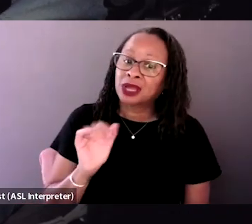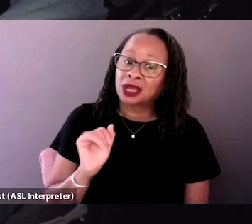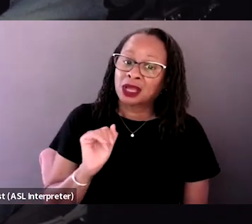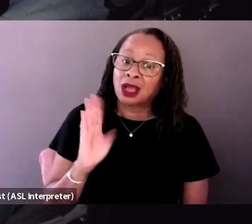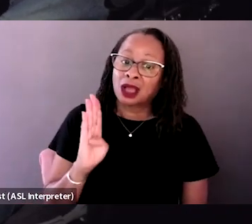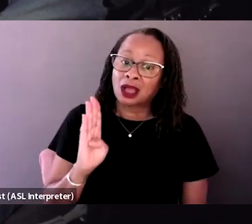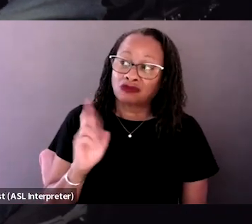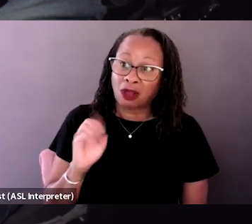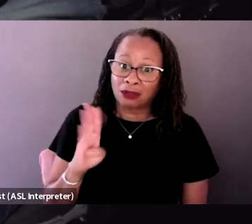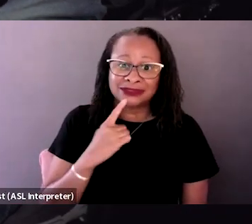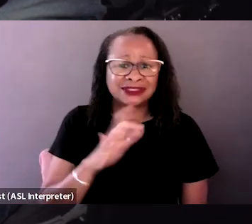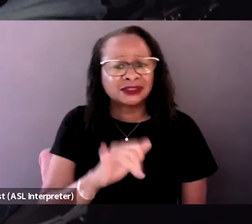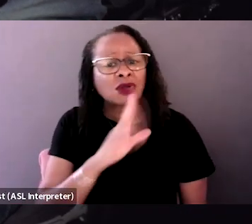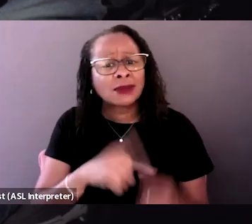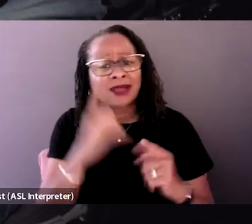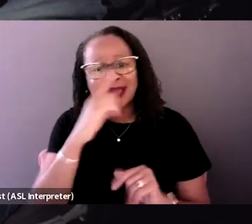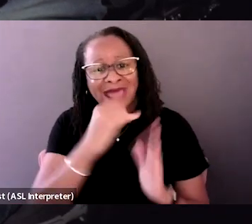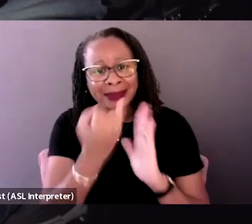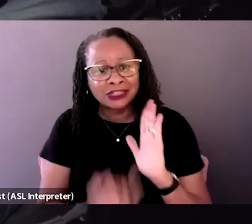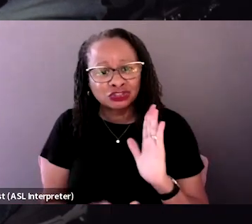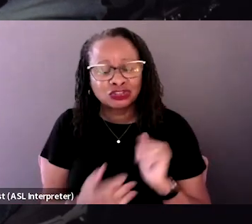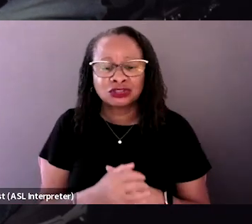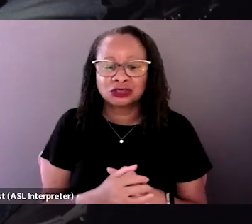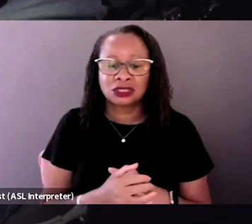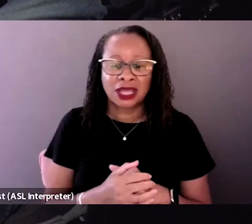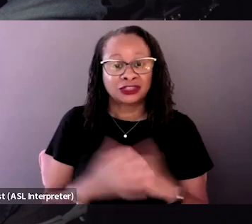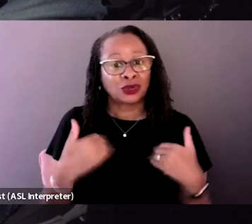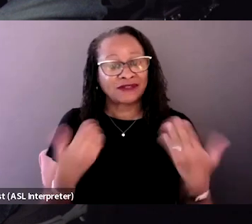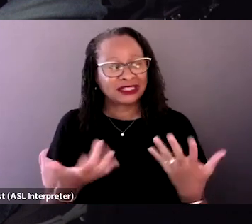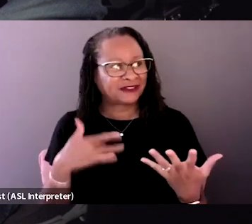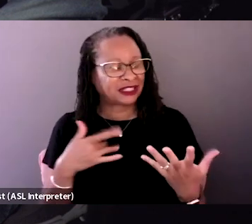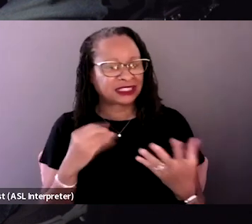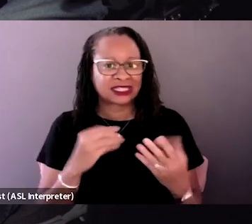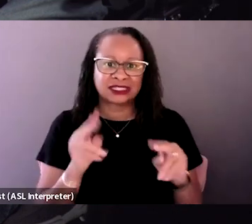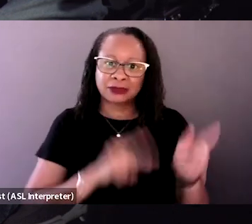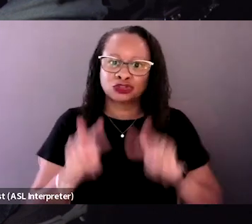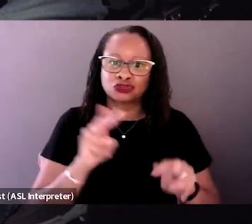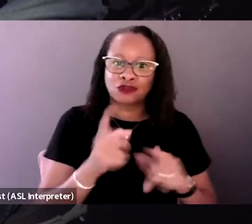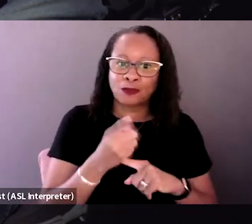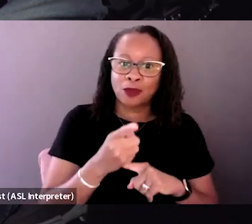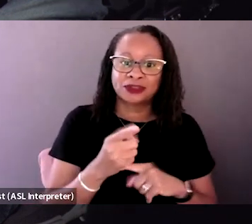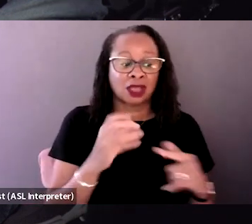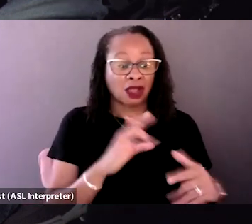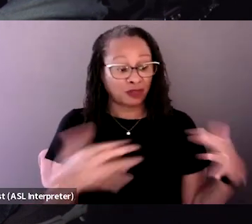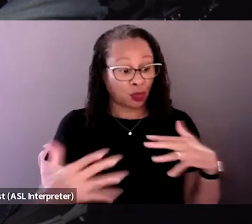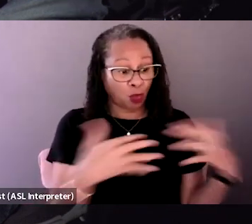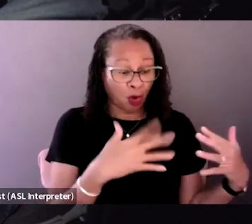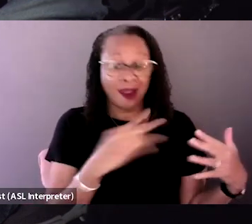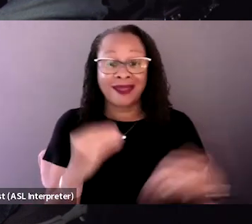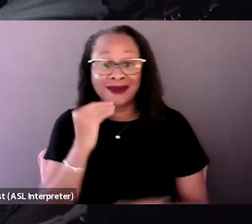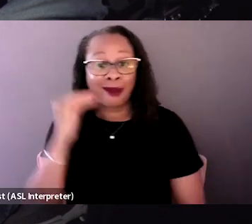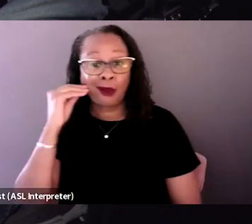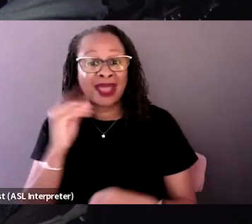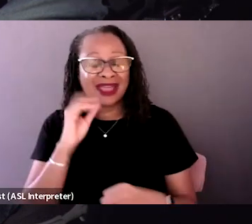animation, because one of the great things about this movie are the extremes of feeling. You have these kind of like observed moments, the war and at home, and then